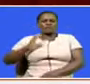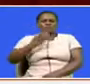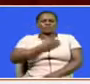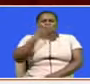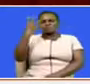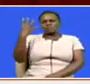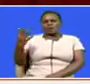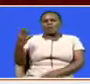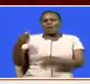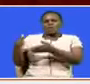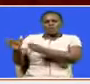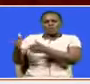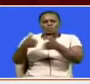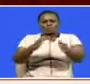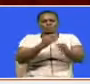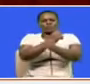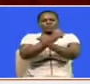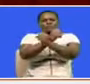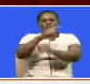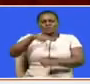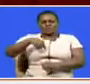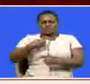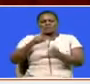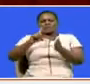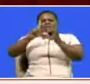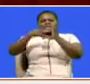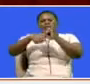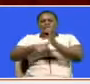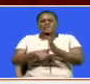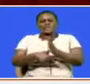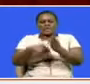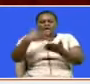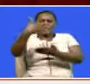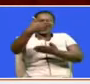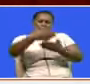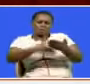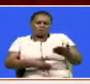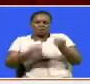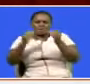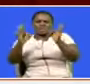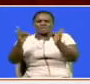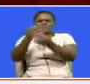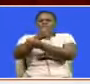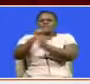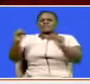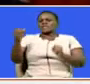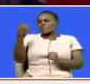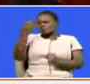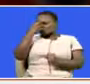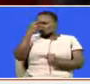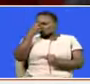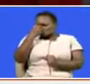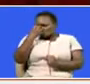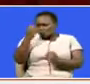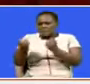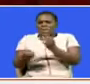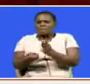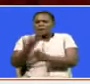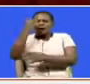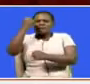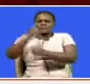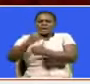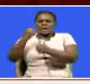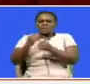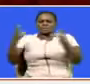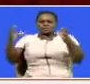wanne nafasi ya kujitetea na kisha kuandaa kwa ripoti iwapo Rais Ruto anastahili kubuni jopo